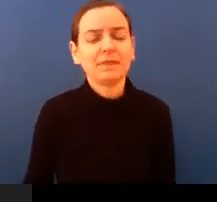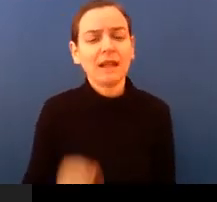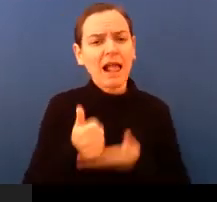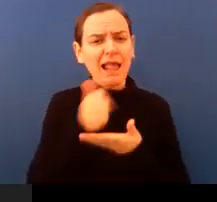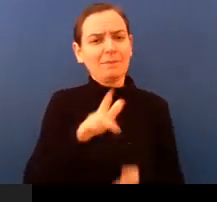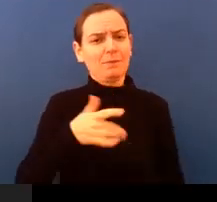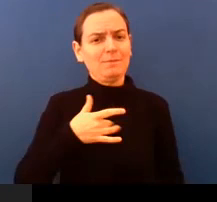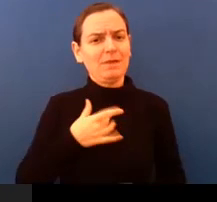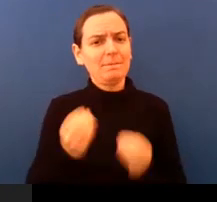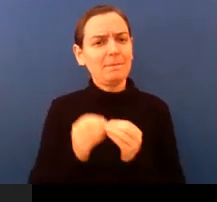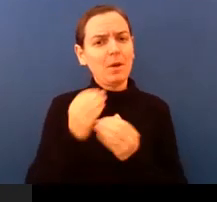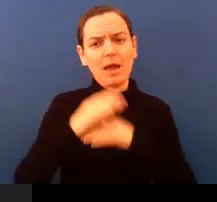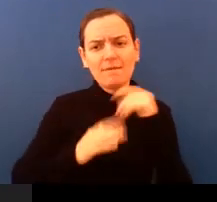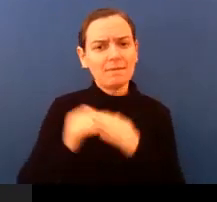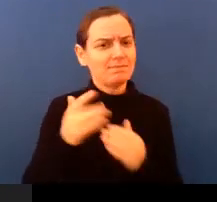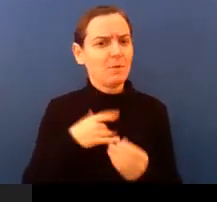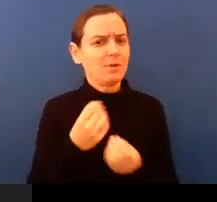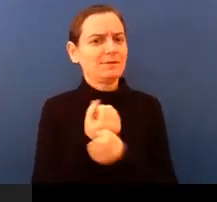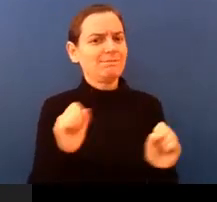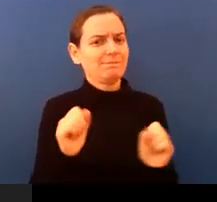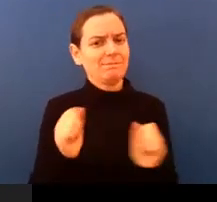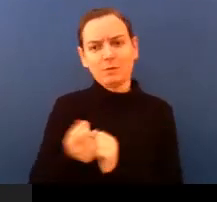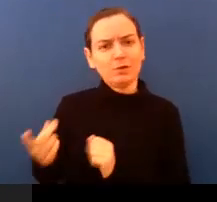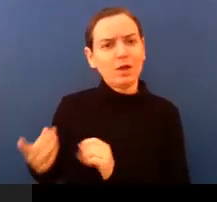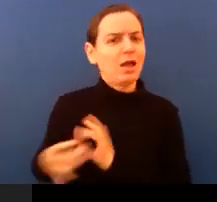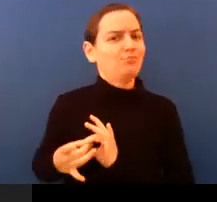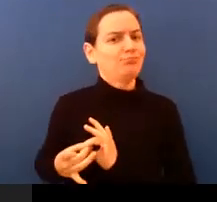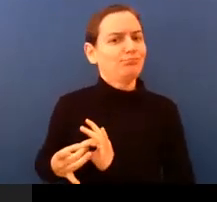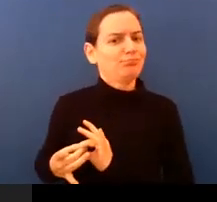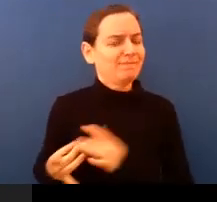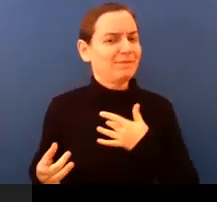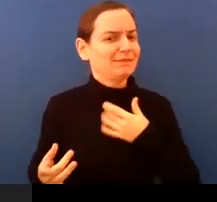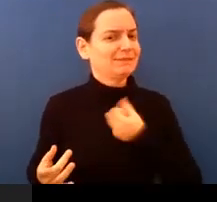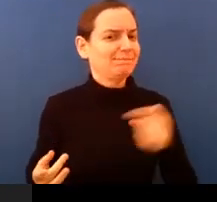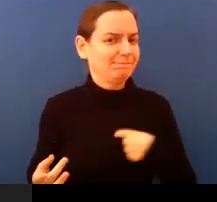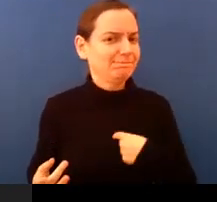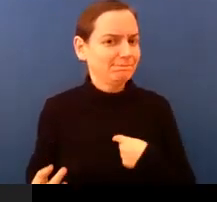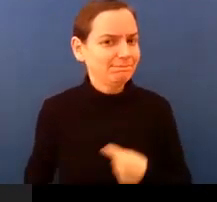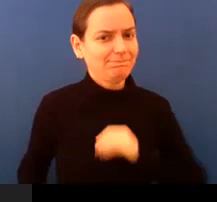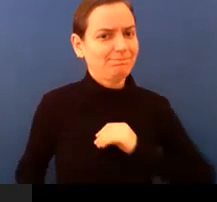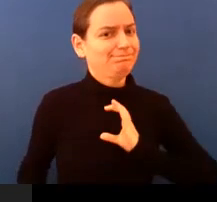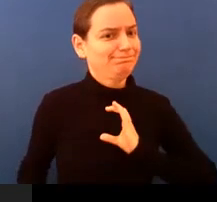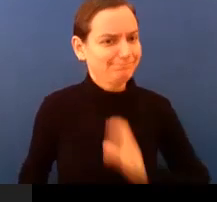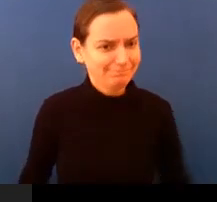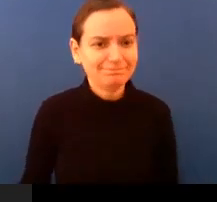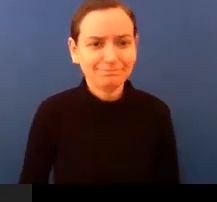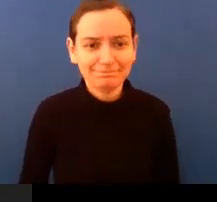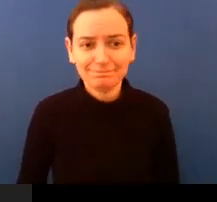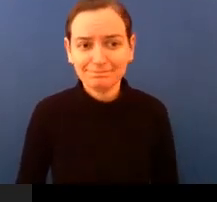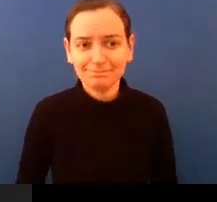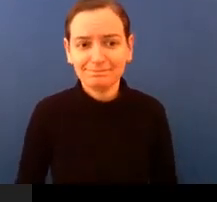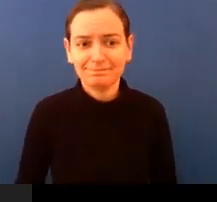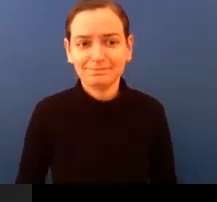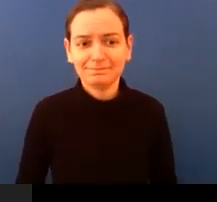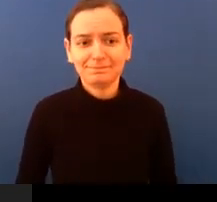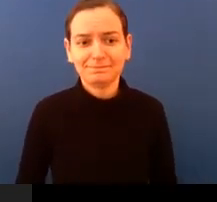There is an increased personal safety perception that having a dog, a lot of people feel safer than